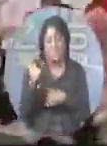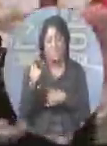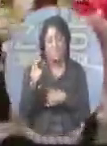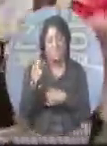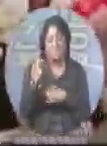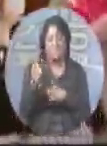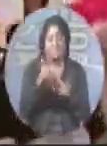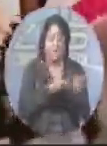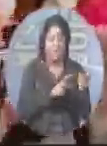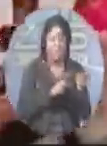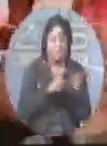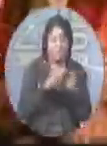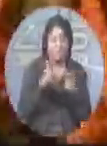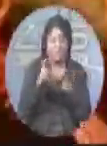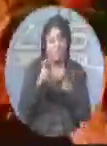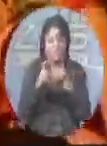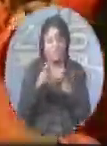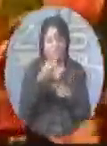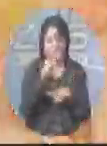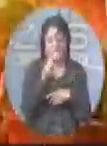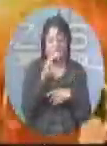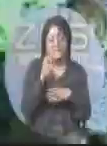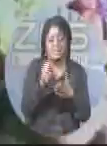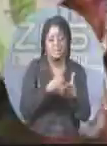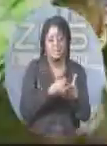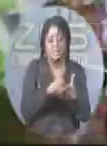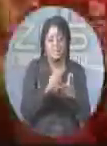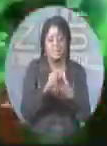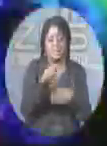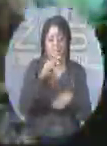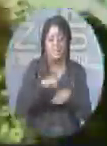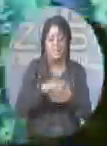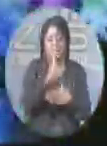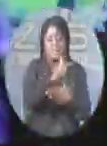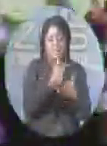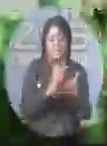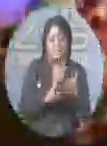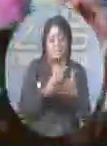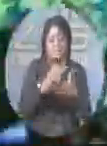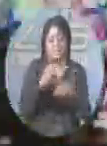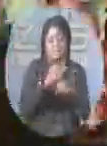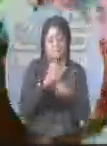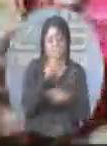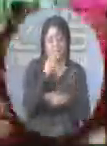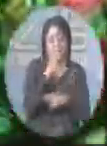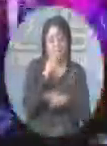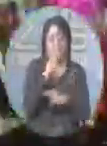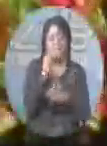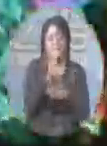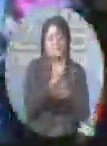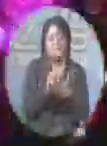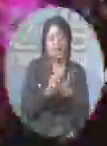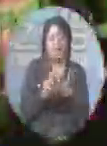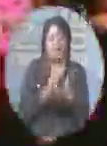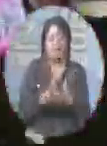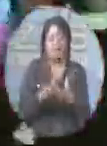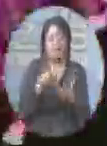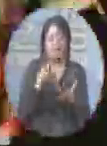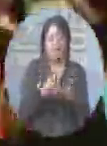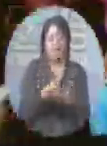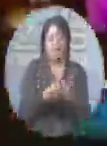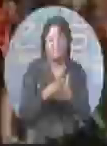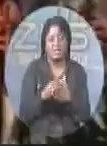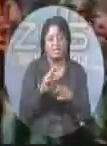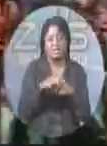made the list and 16 artists will be performing over those 2 days. While the government subsidy has been reduced by some 50% since last